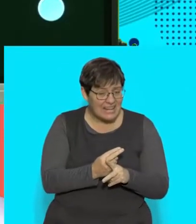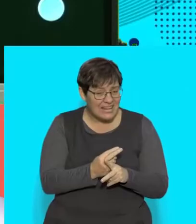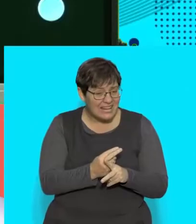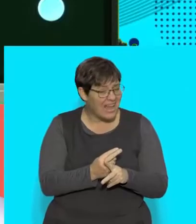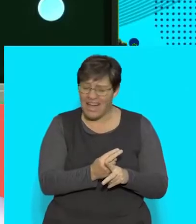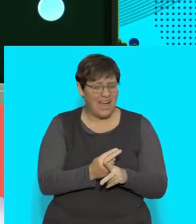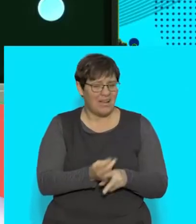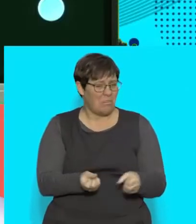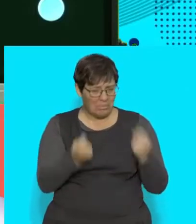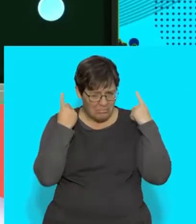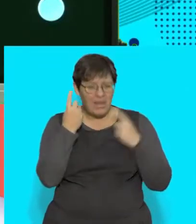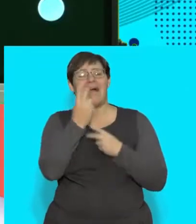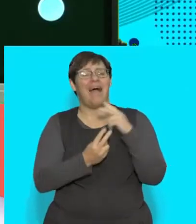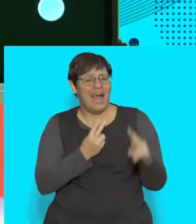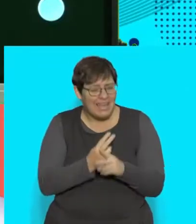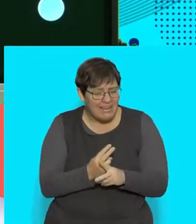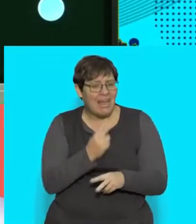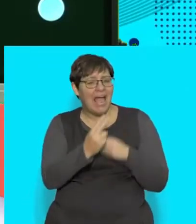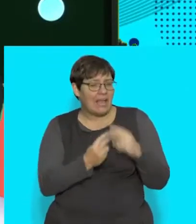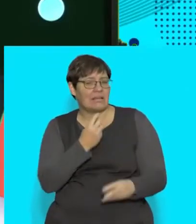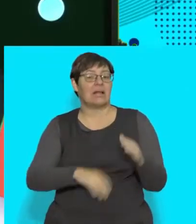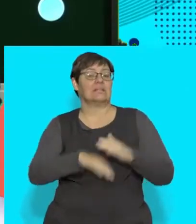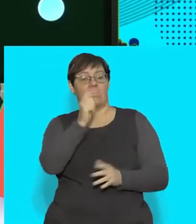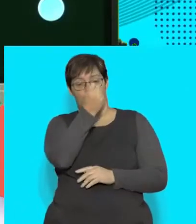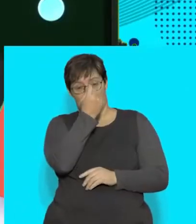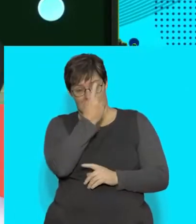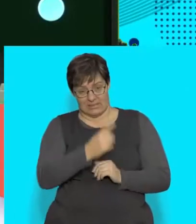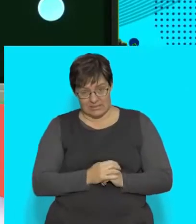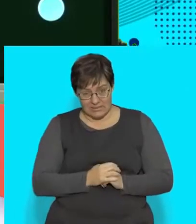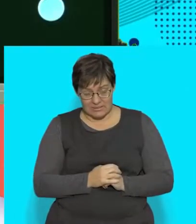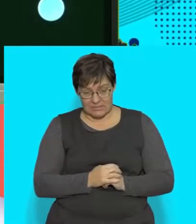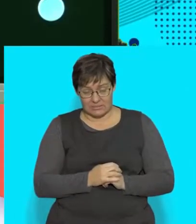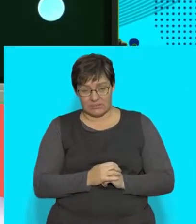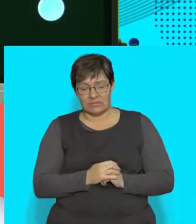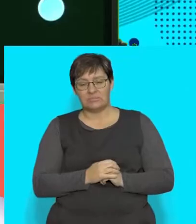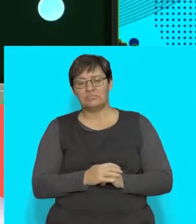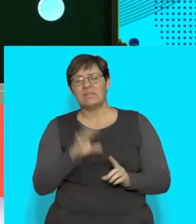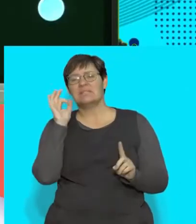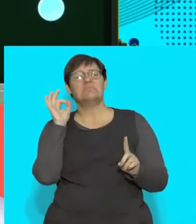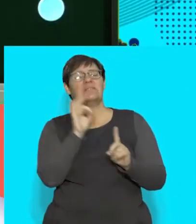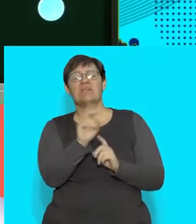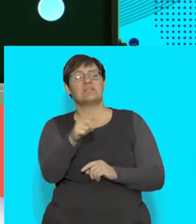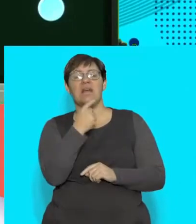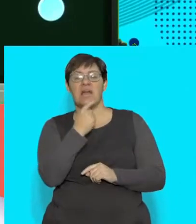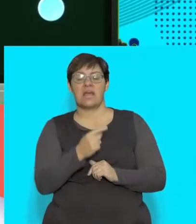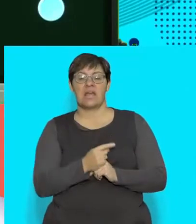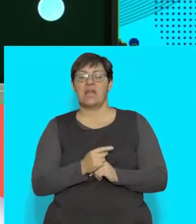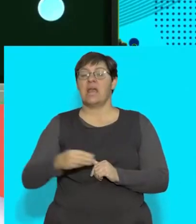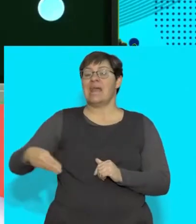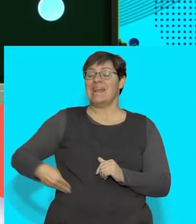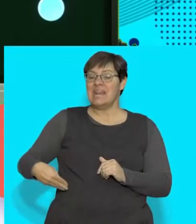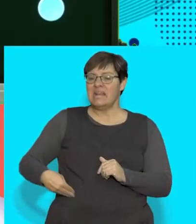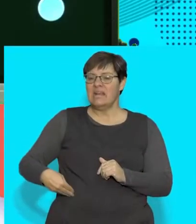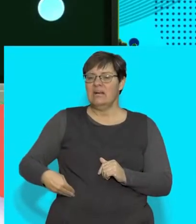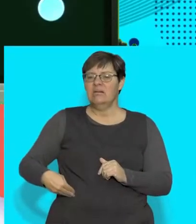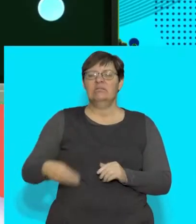and again. So as I said to you, we're going to look specifically, right, how the kidney is going to function. But let